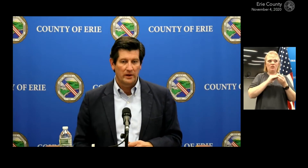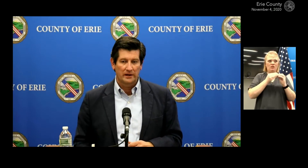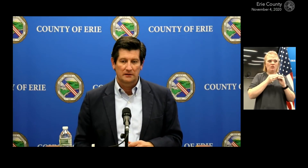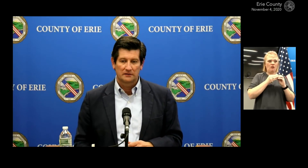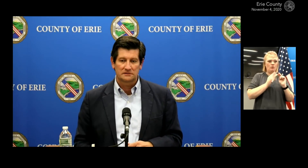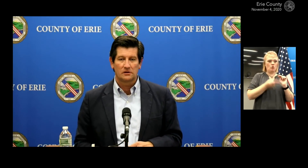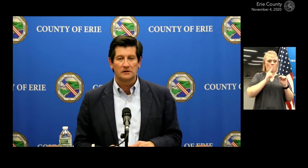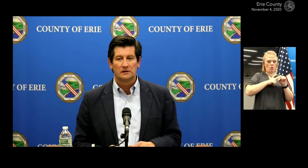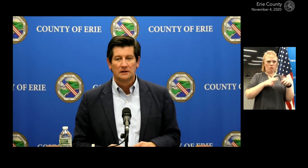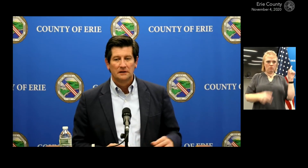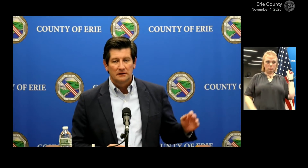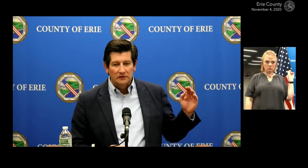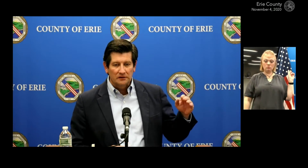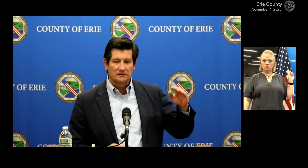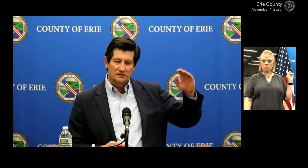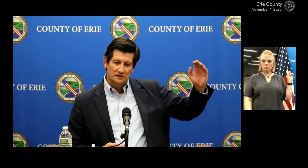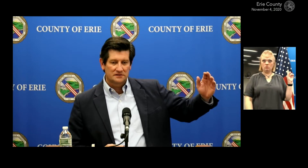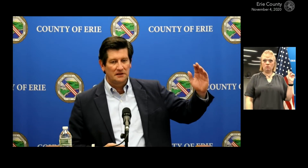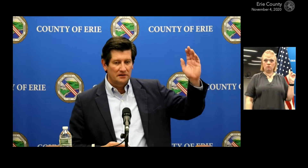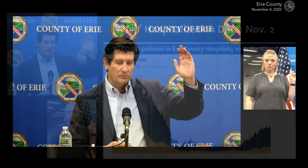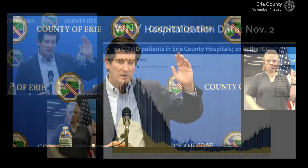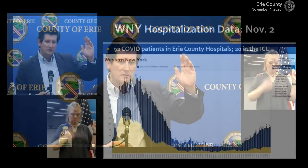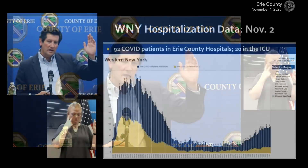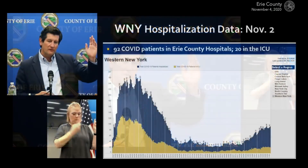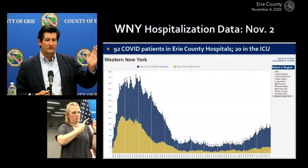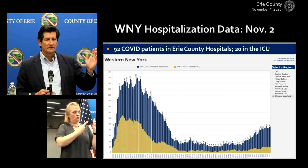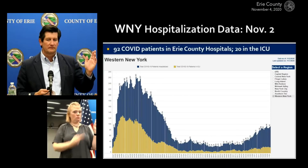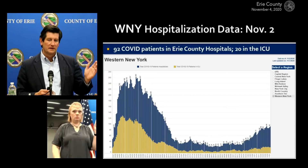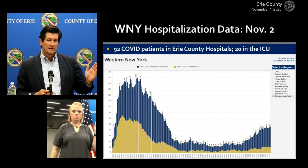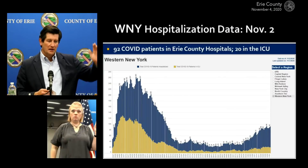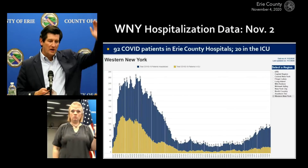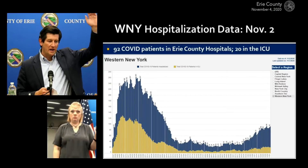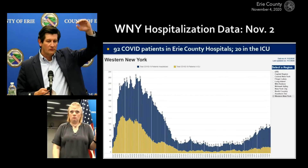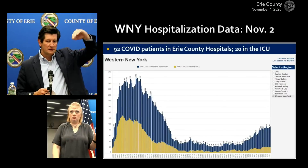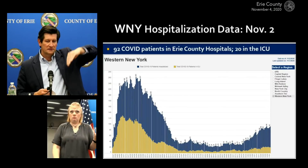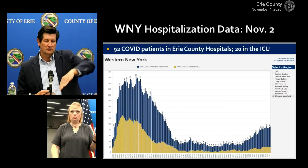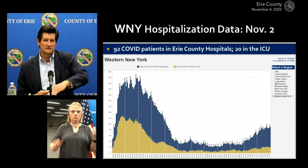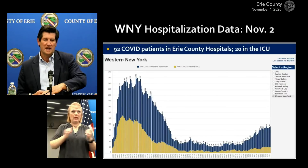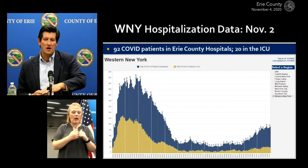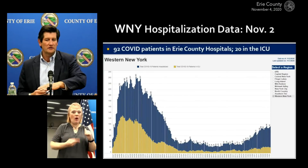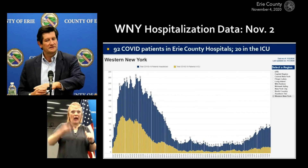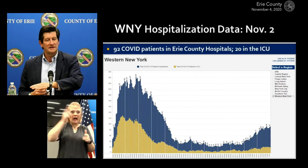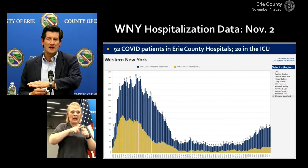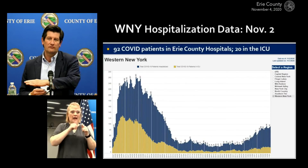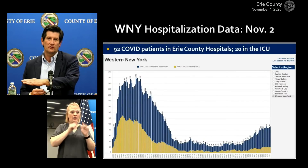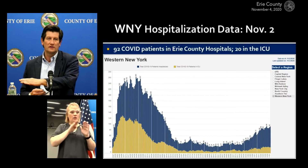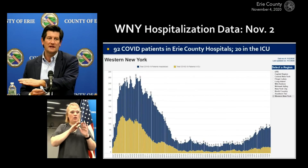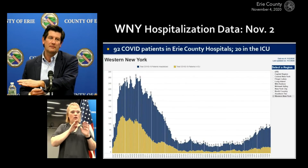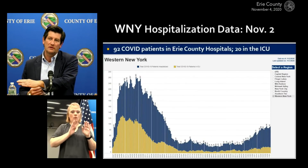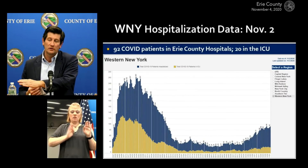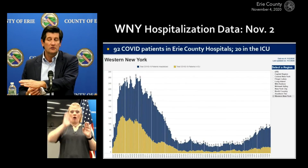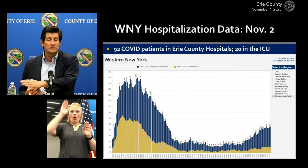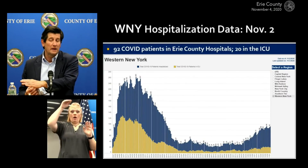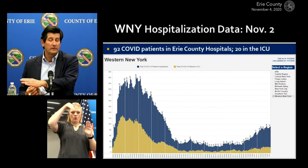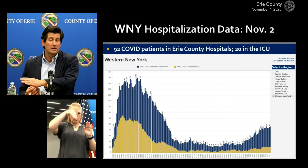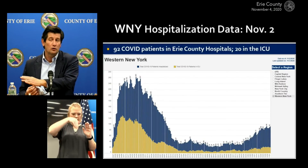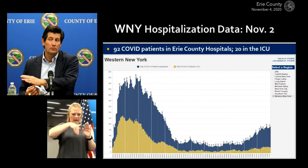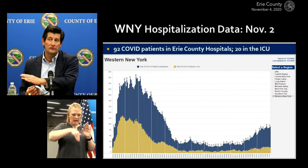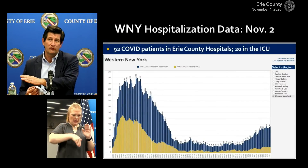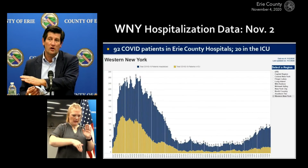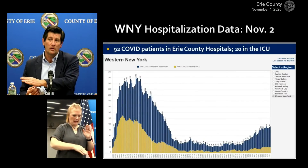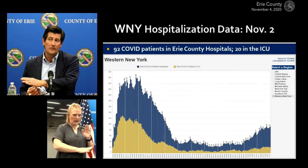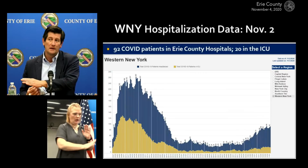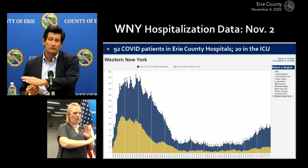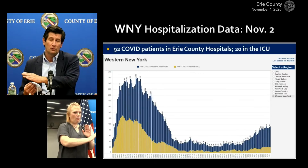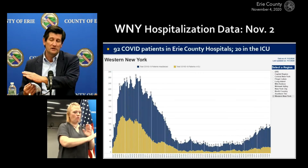if I go back this one, you can see the bar graph and how high it was. It goes down and it stayed down for a long time. And then we heard it's probably going to go up